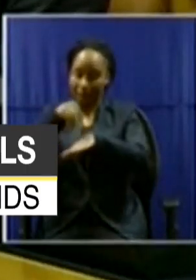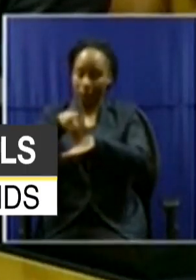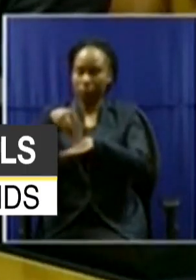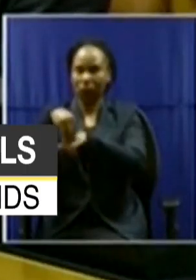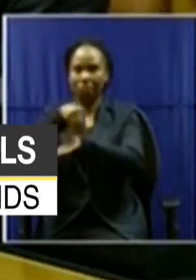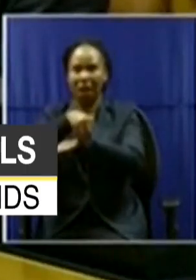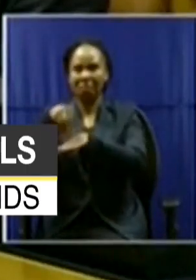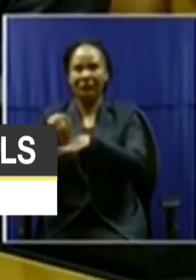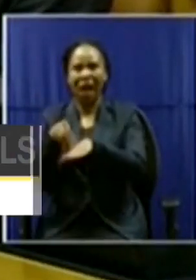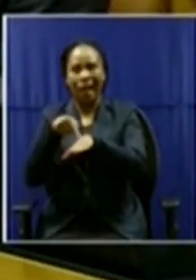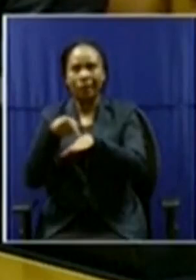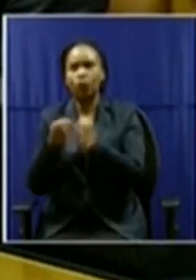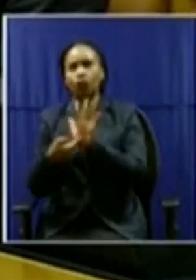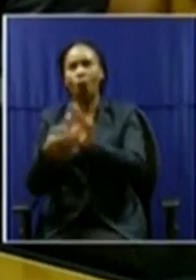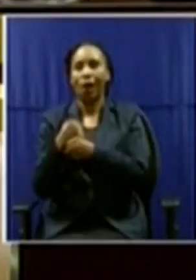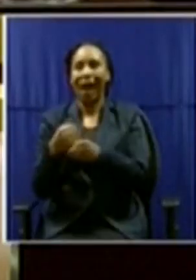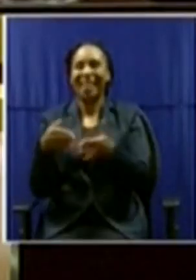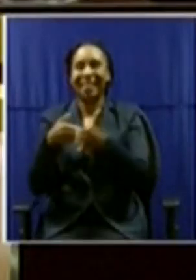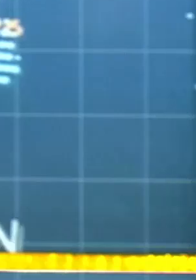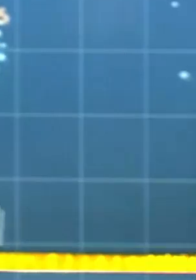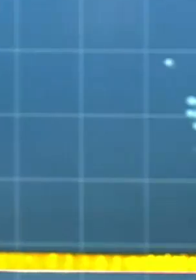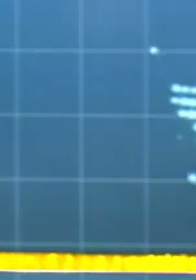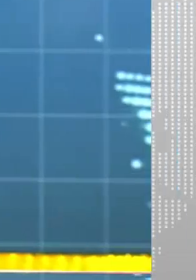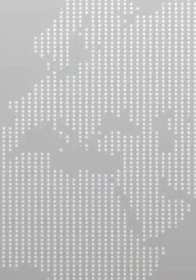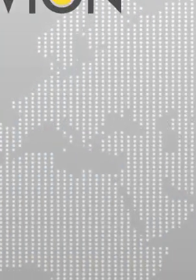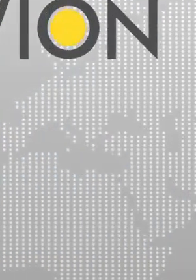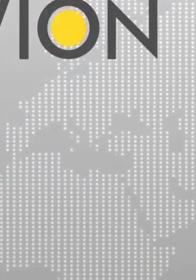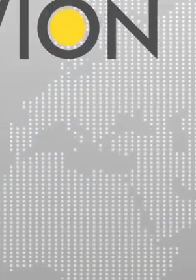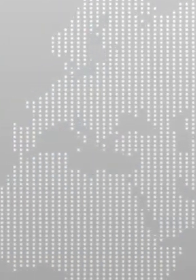Consumers or destroyers. Million people.